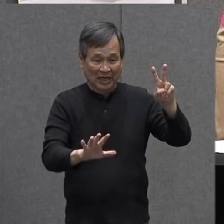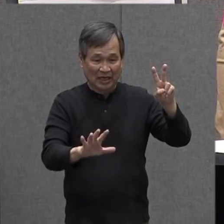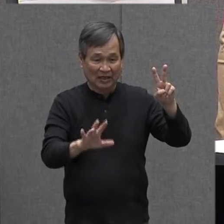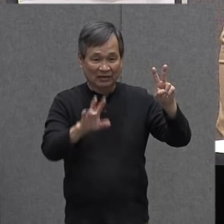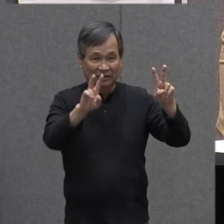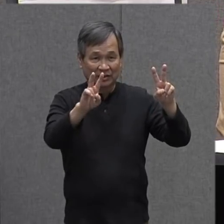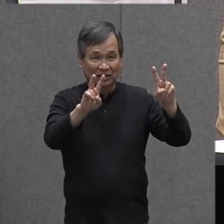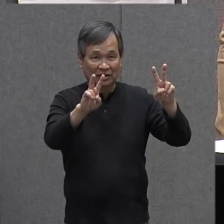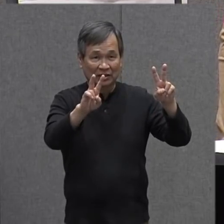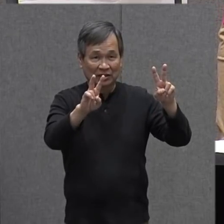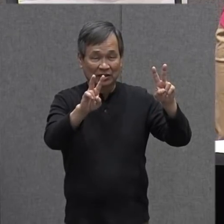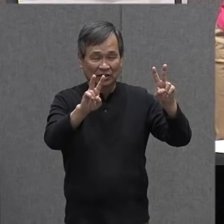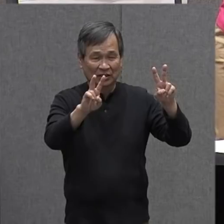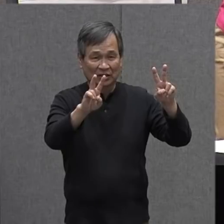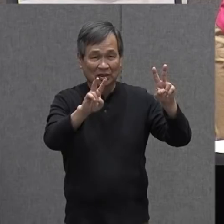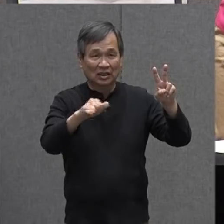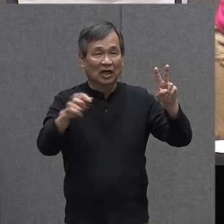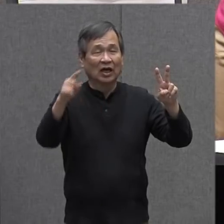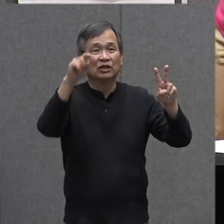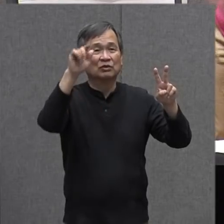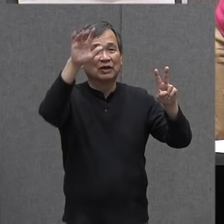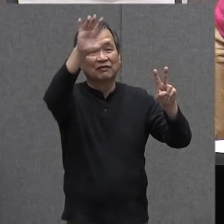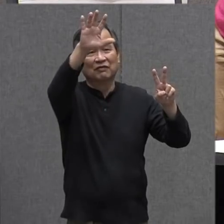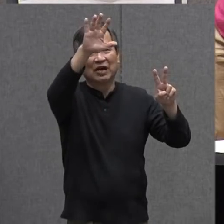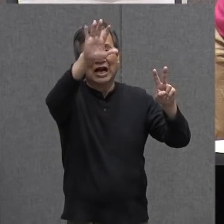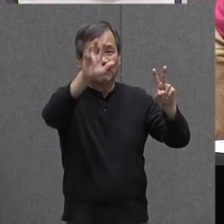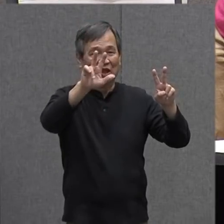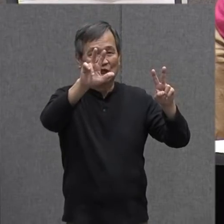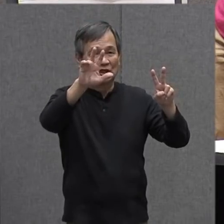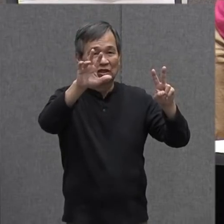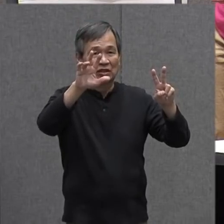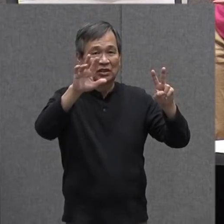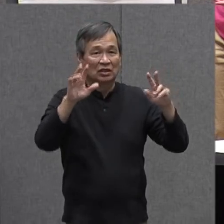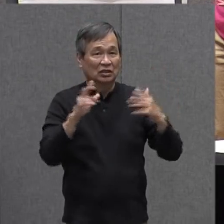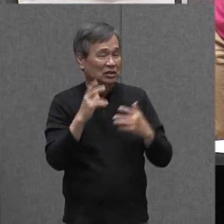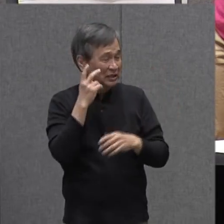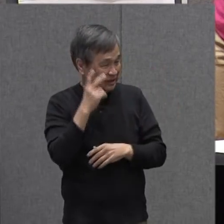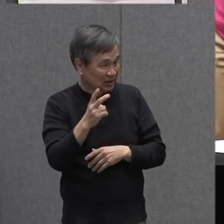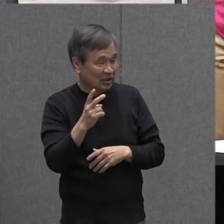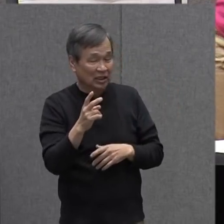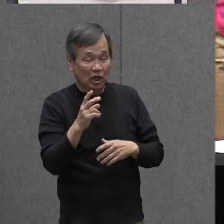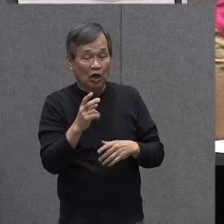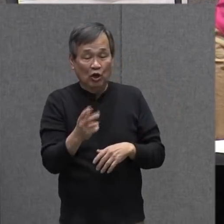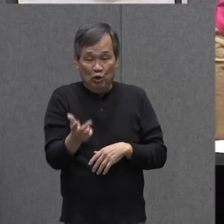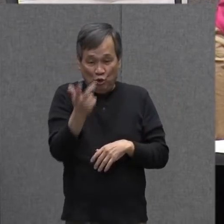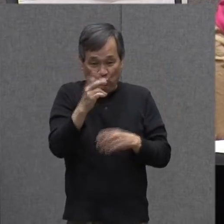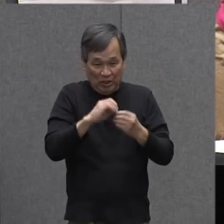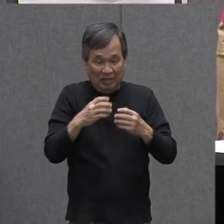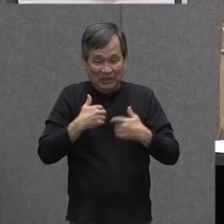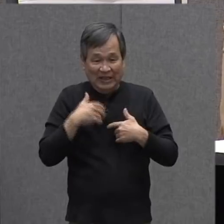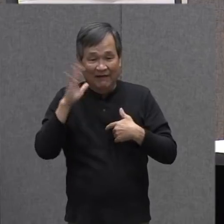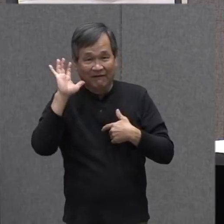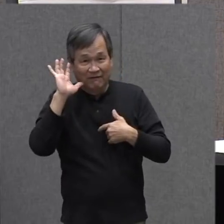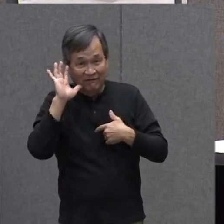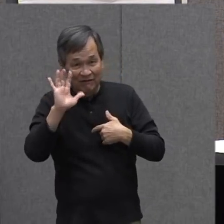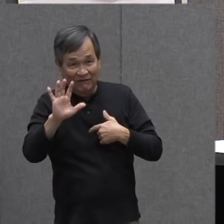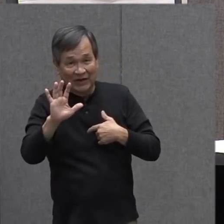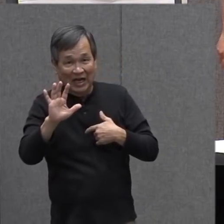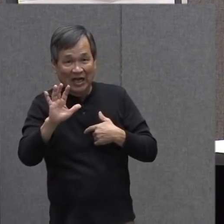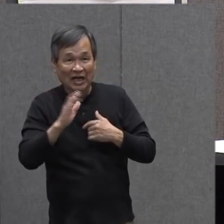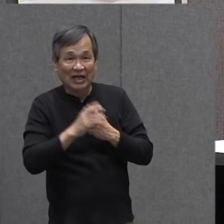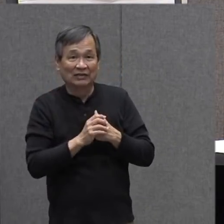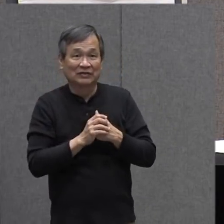4 different numbers on our board. Sometimes it might even be a picture, but in this case, we are doing numbers. What's one